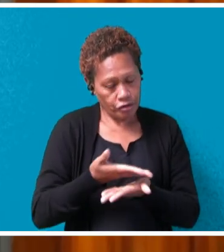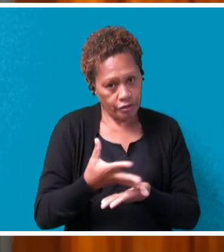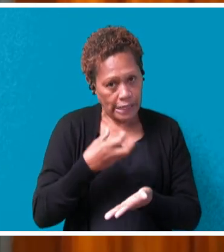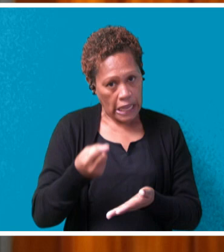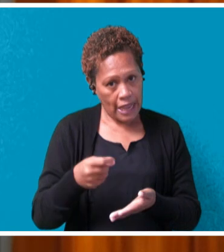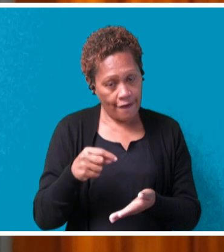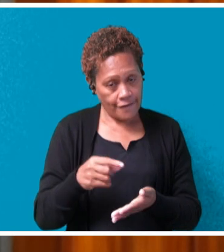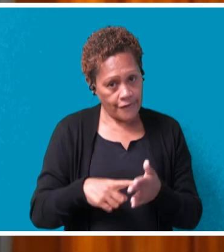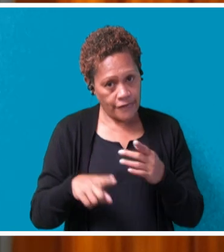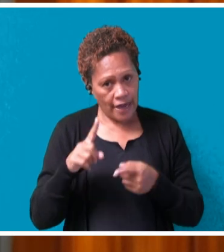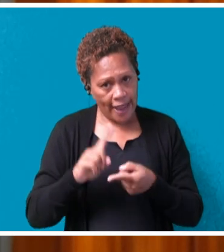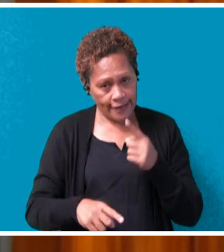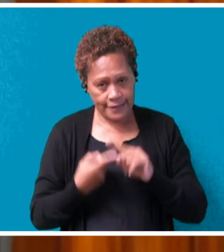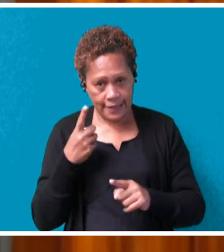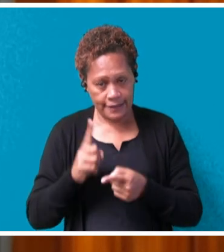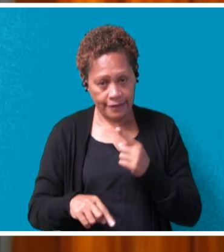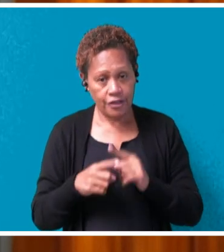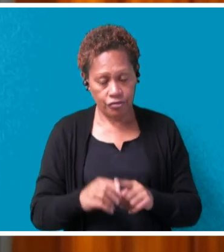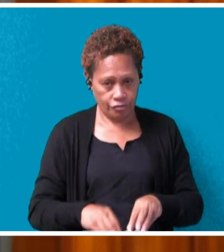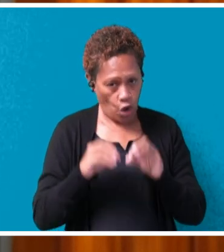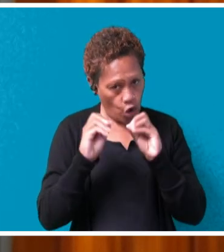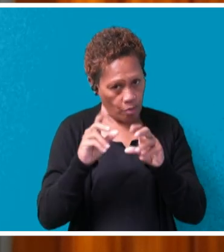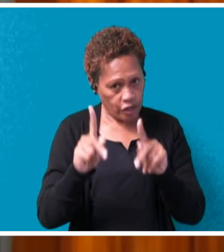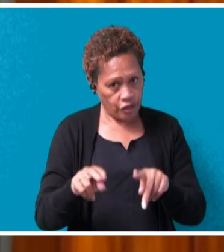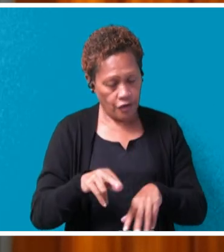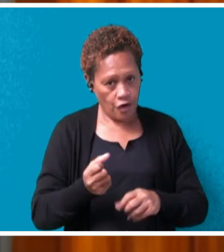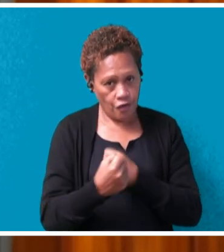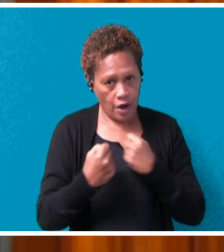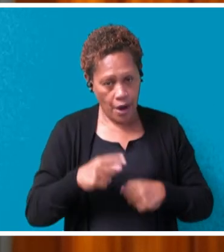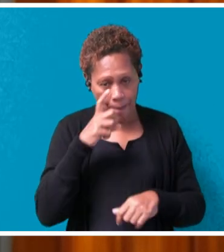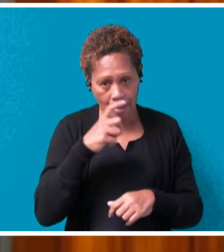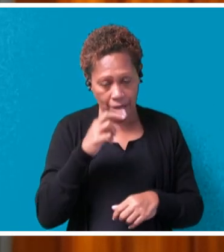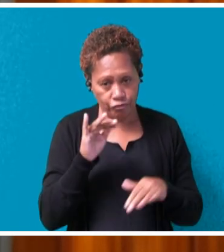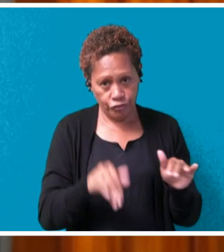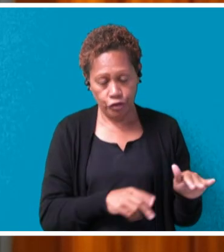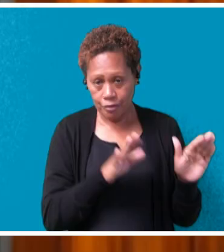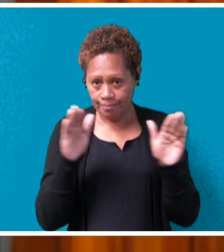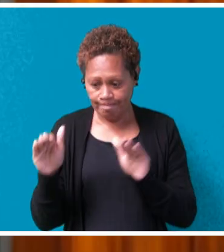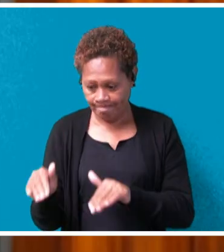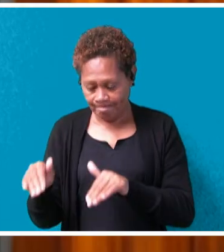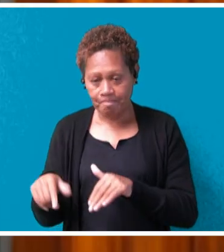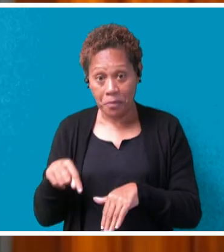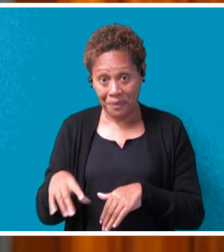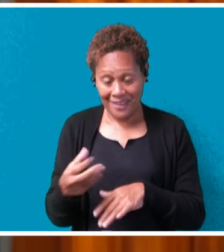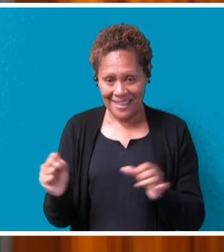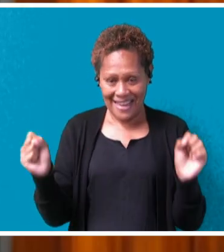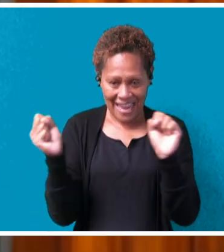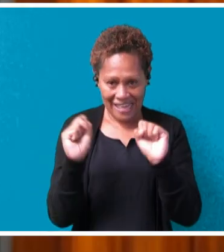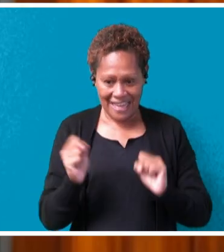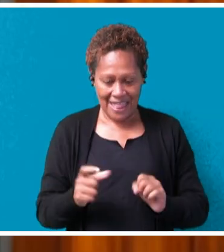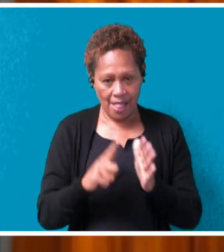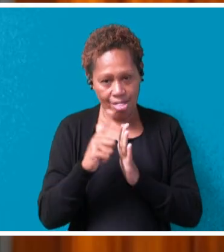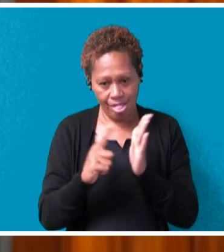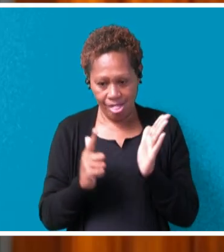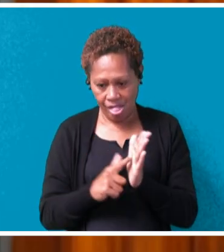procedural exercises. They are opportunities for our people to participate directly in shaping the laws that govern our